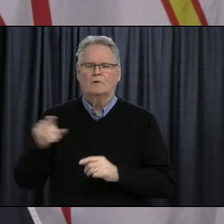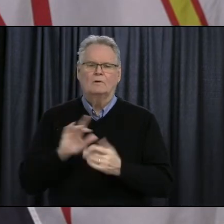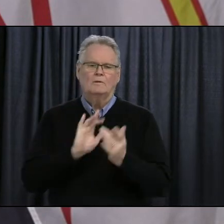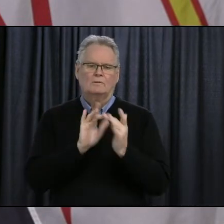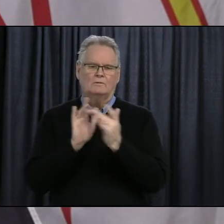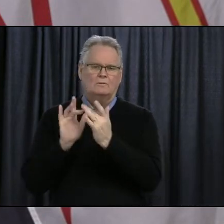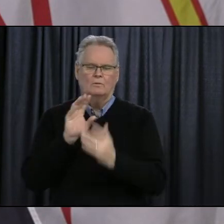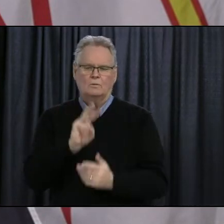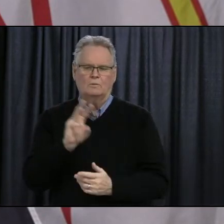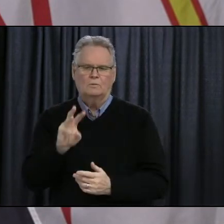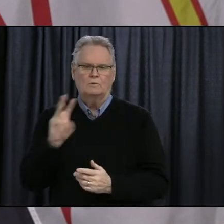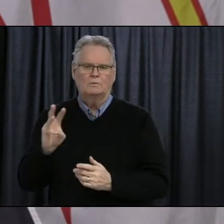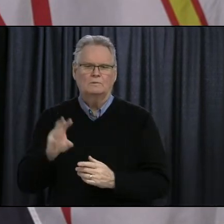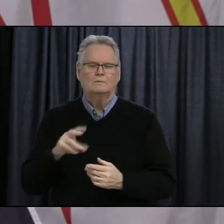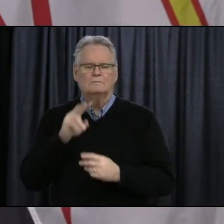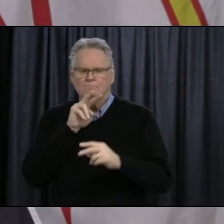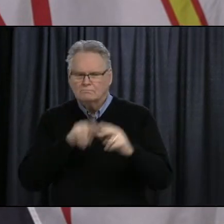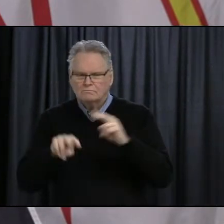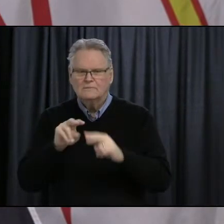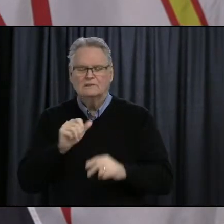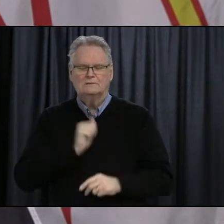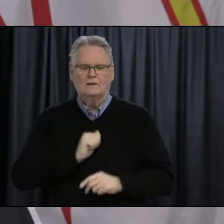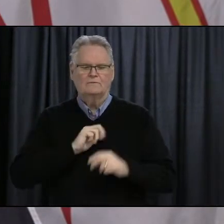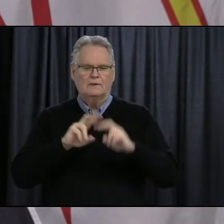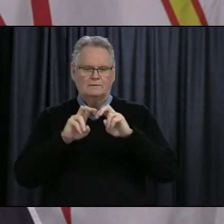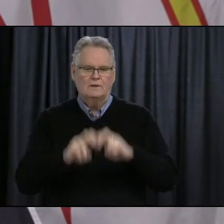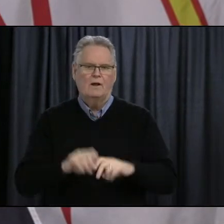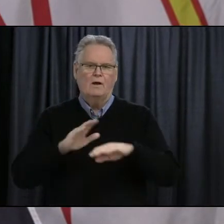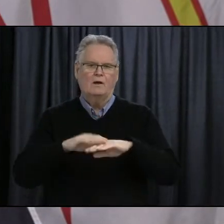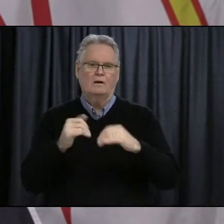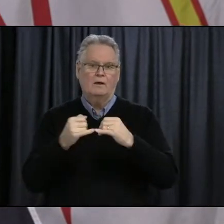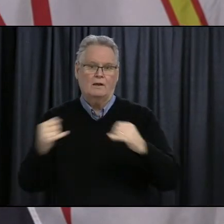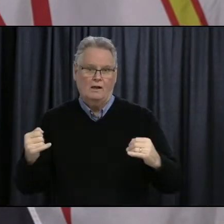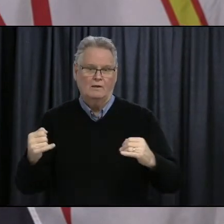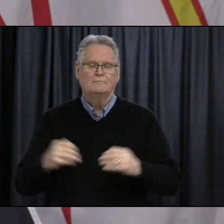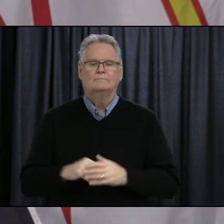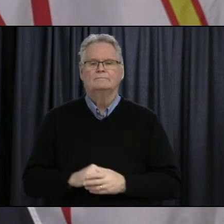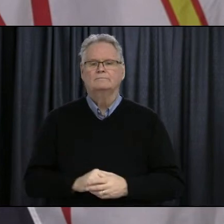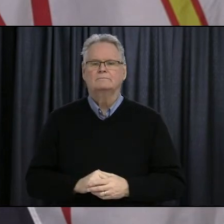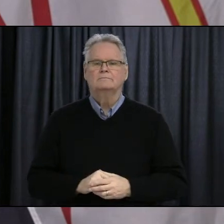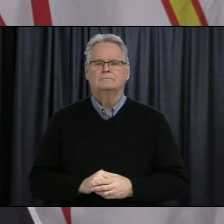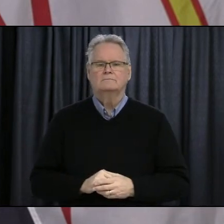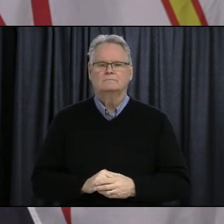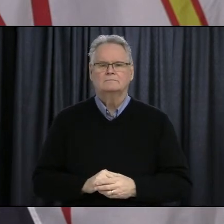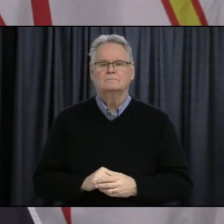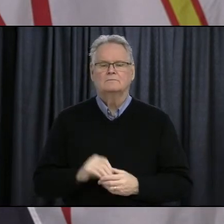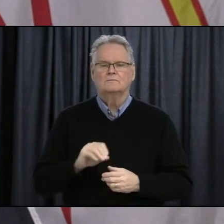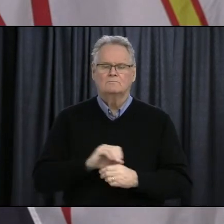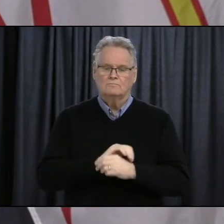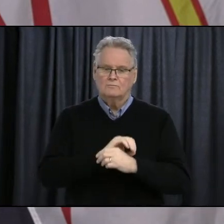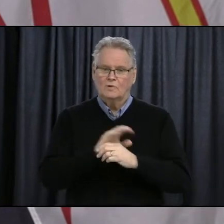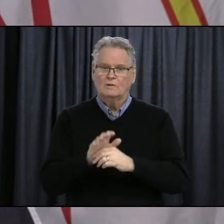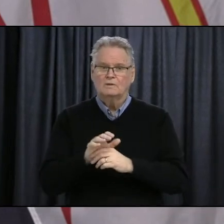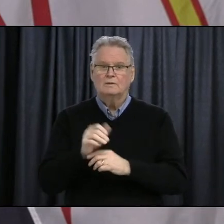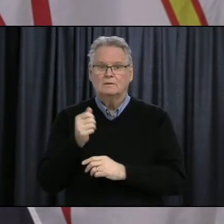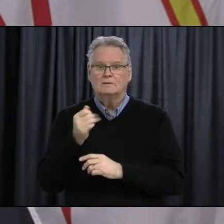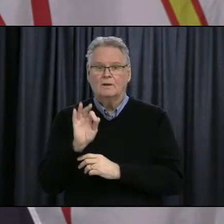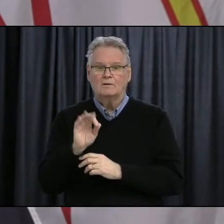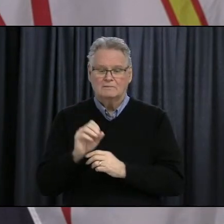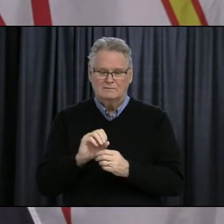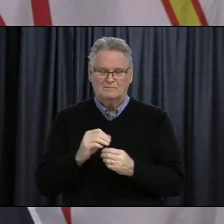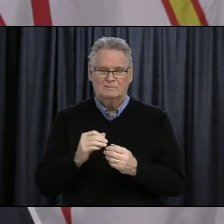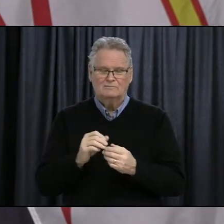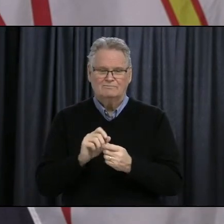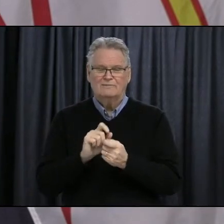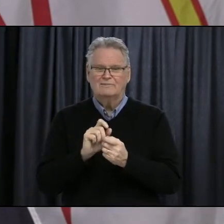COVID variants move faster and easier, which is why we refer to them as variants of concern. Just like the original